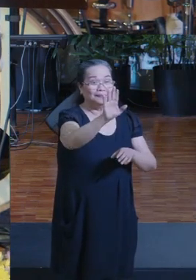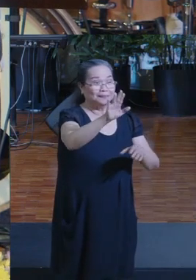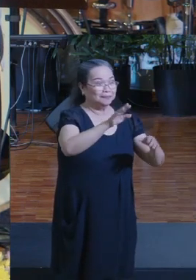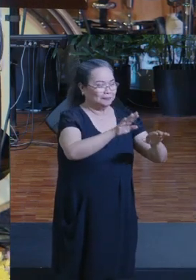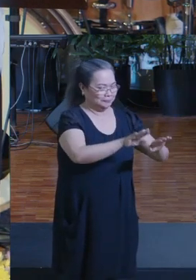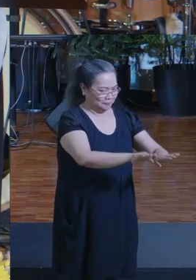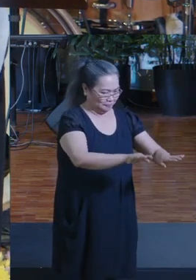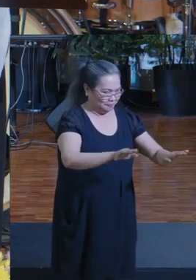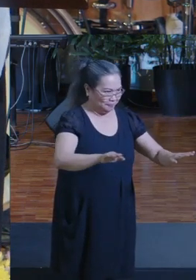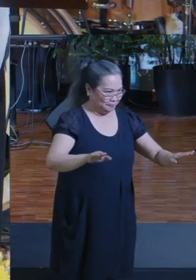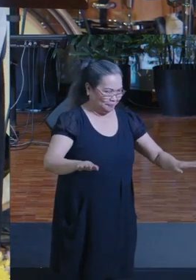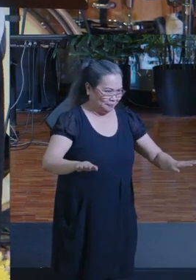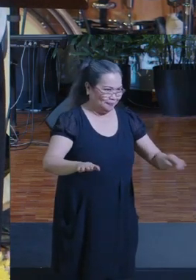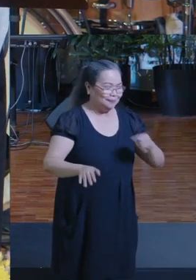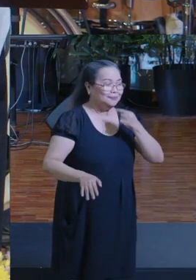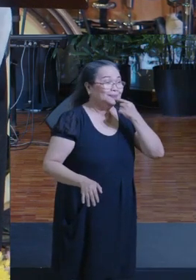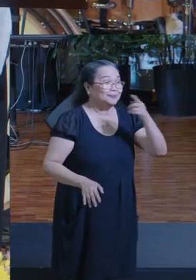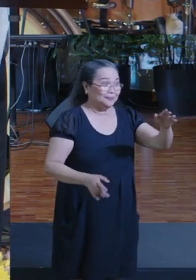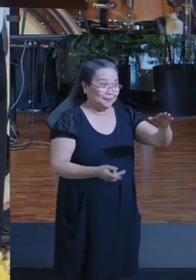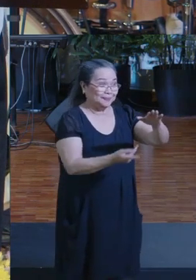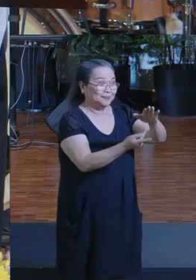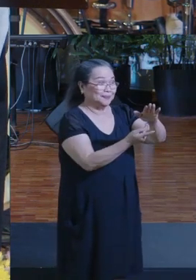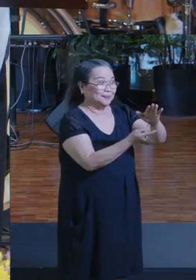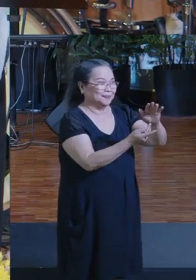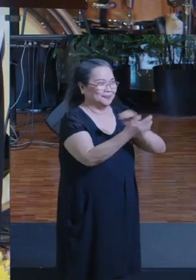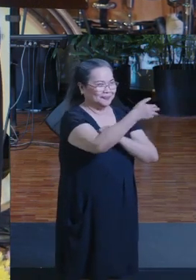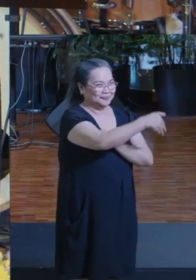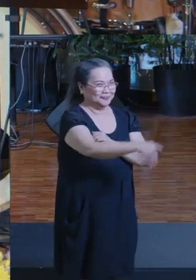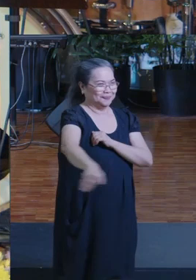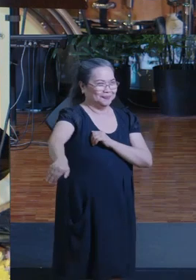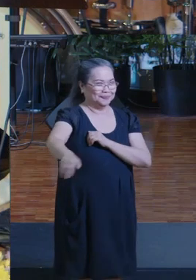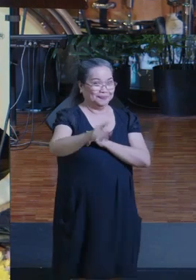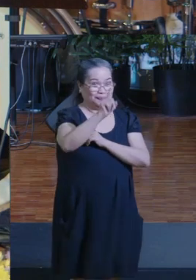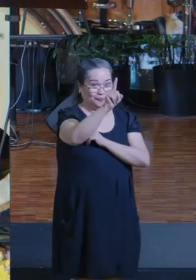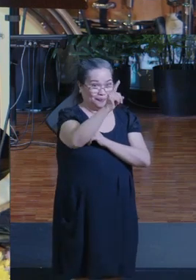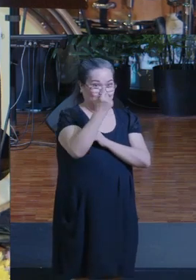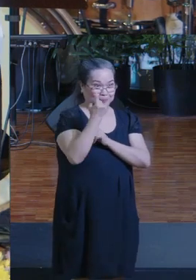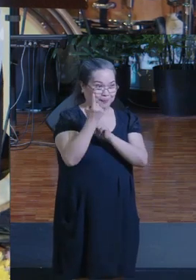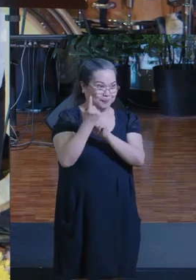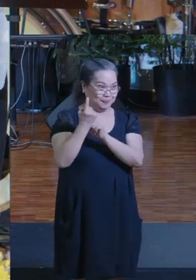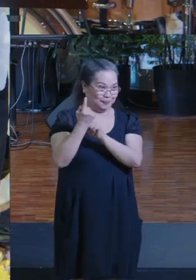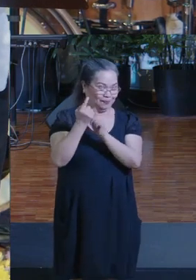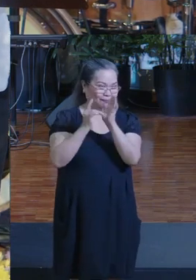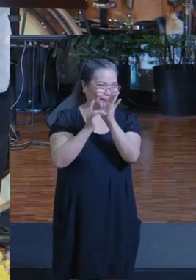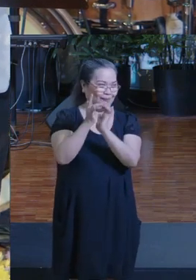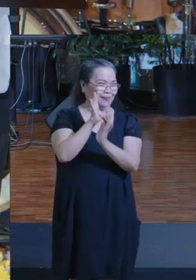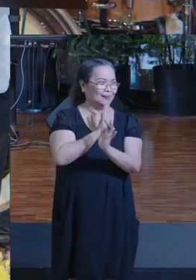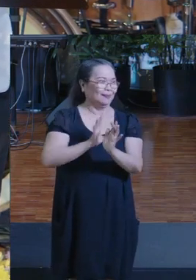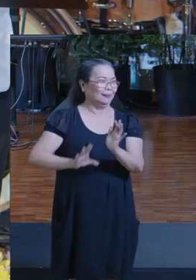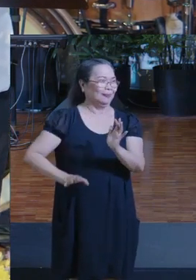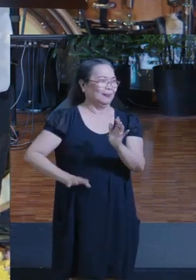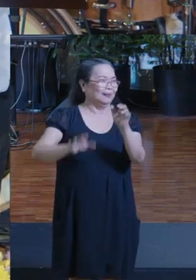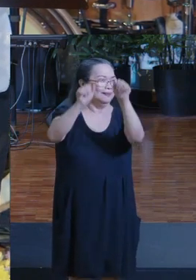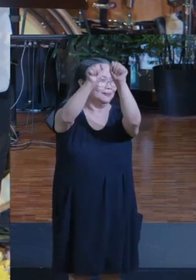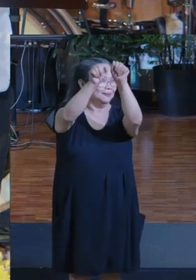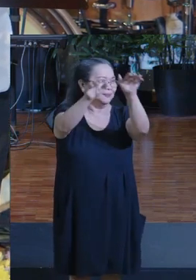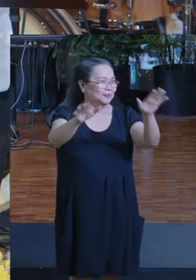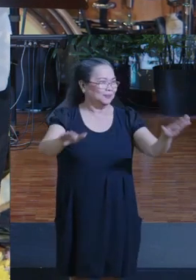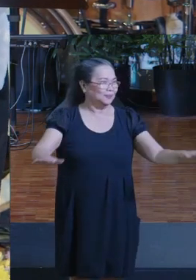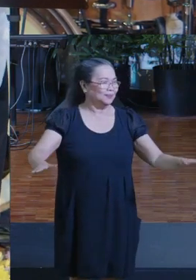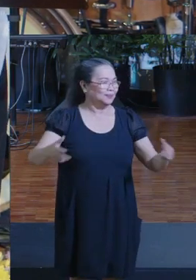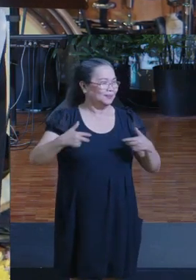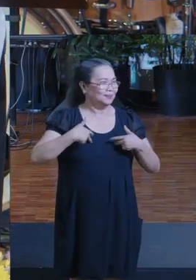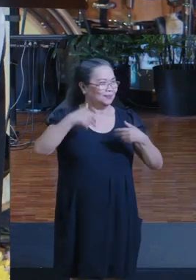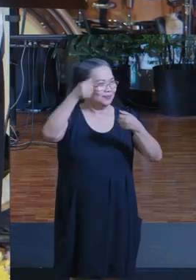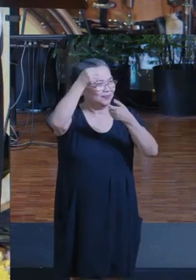offspring, sabi ni Pablo dito, singular, shall all the nations of the earth be blessed because you have